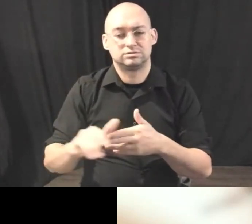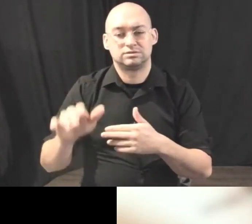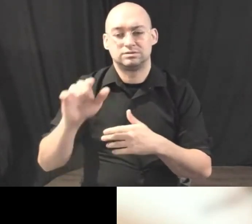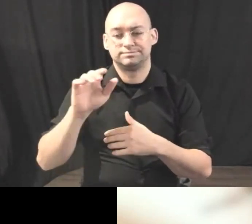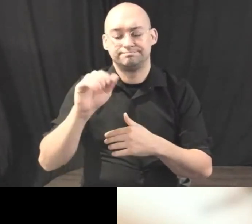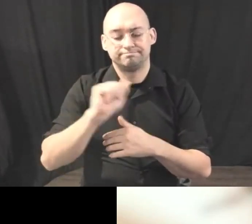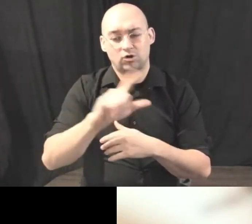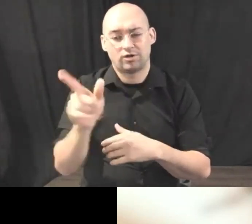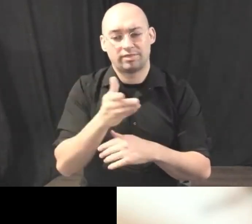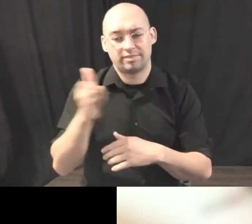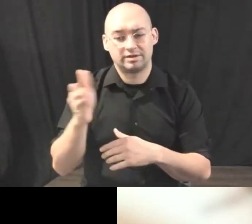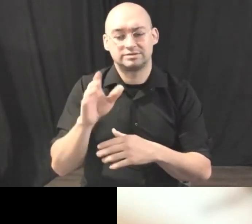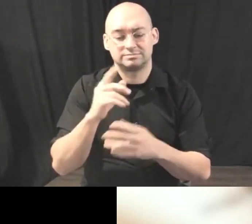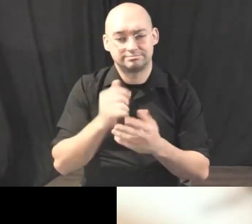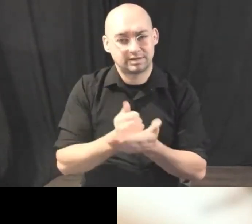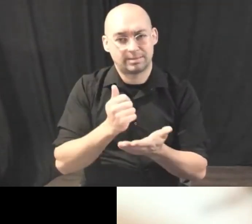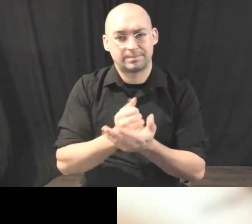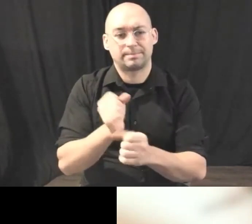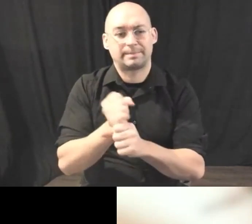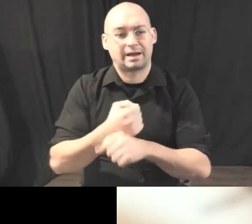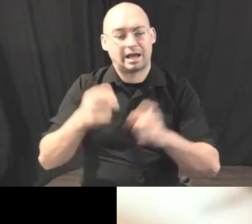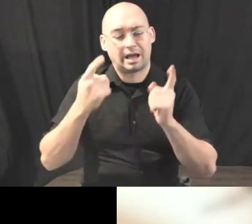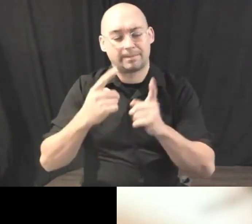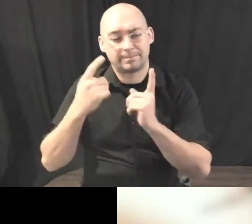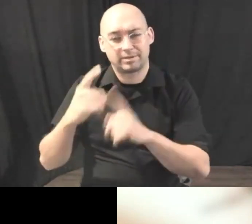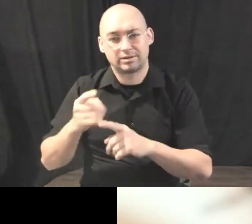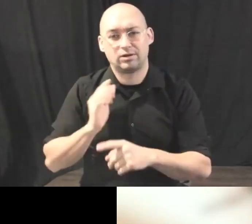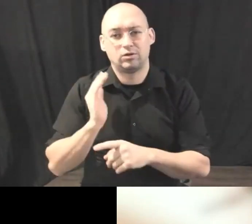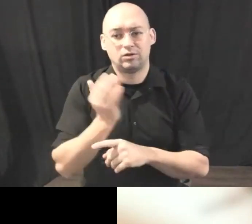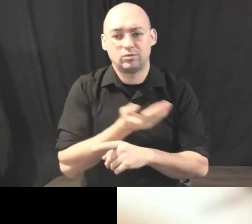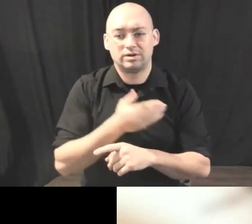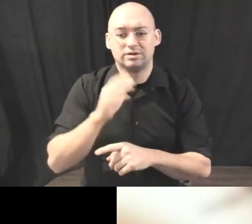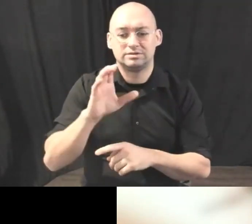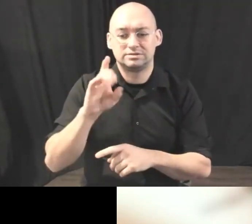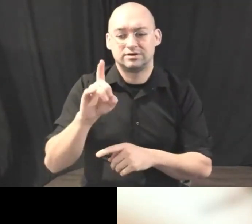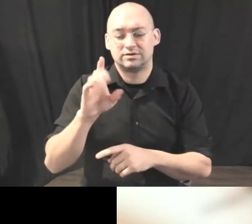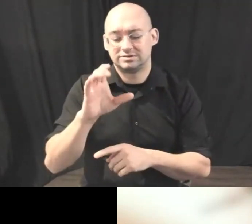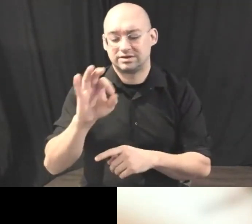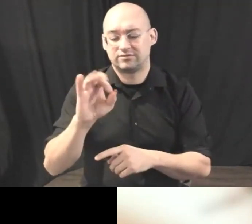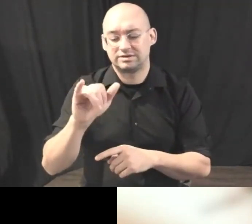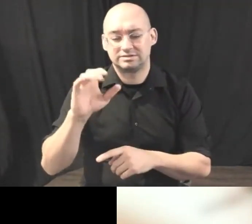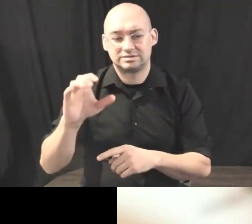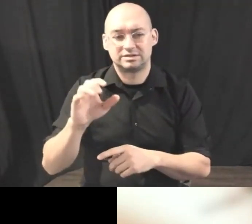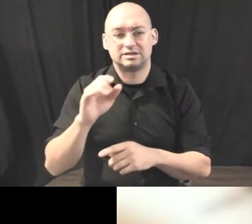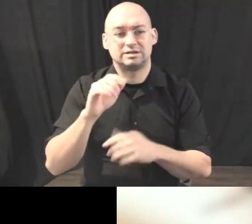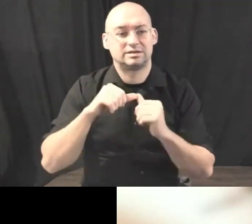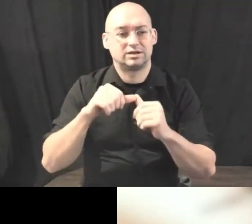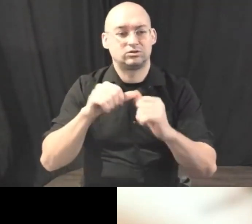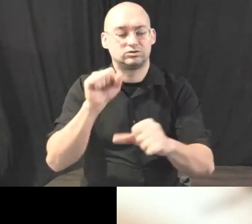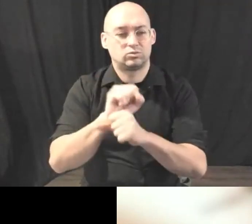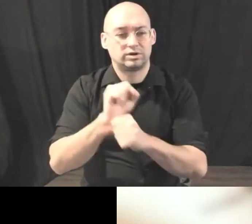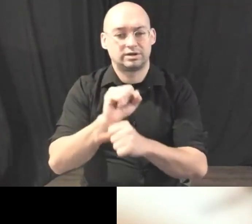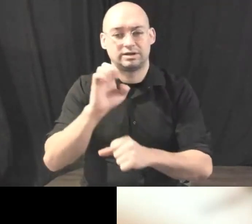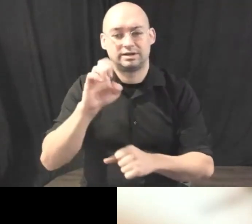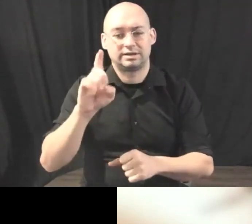make happen. And we at C4A and CFILC are continuing to work to expand ADRCs